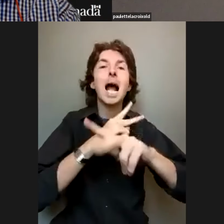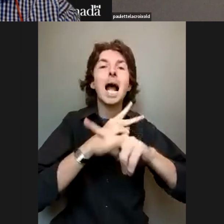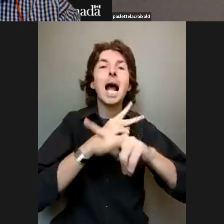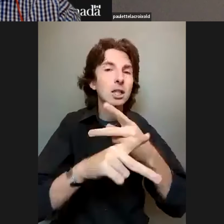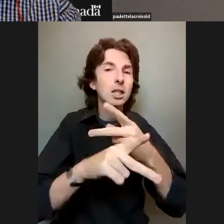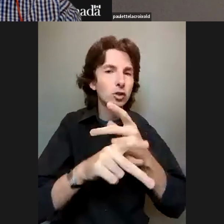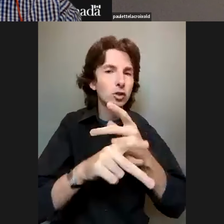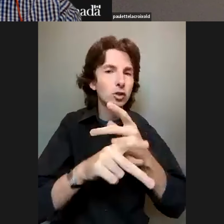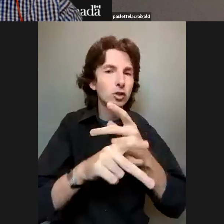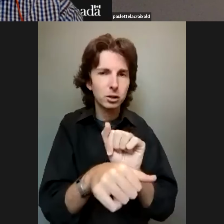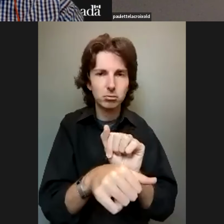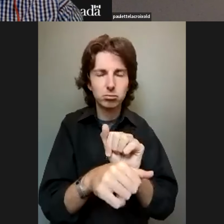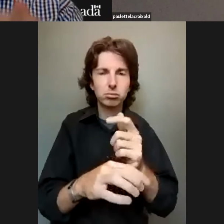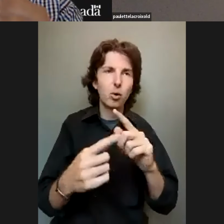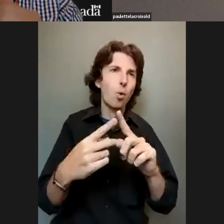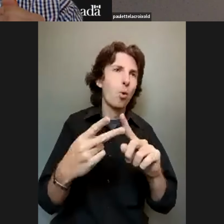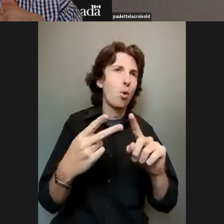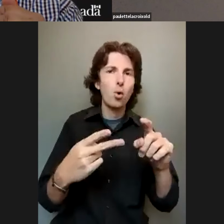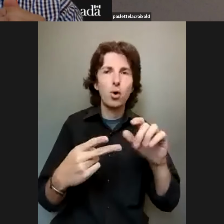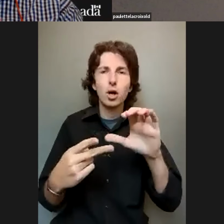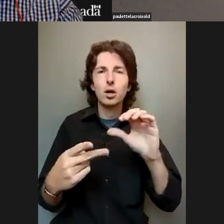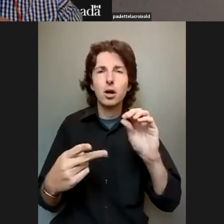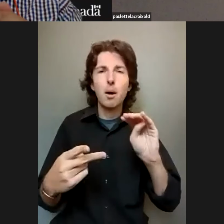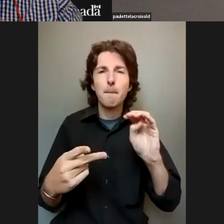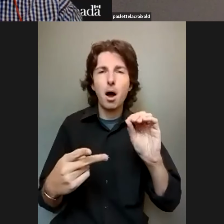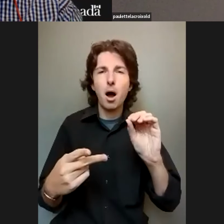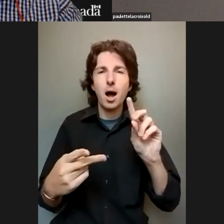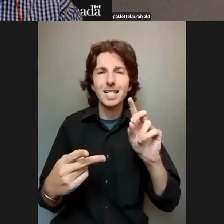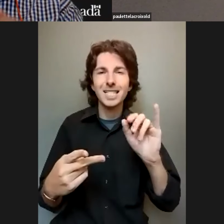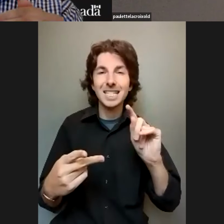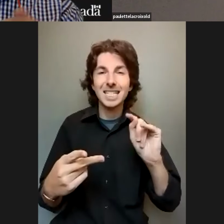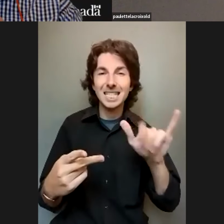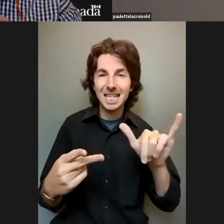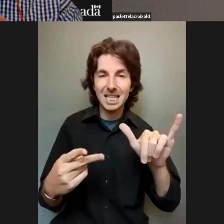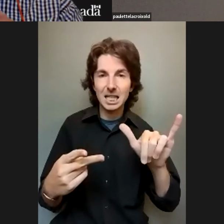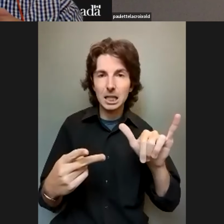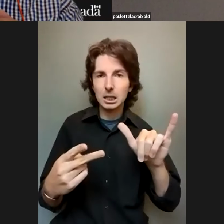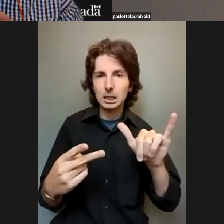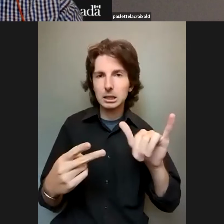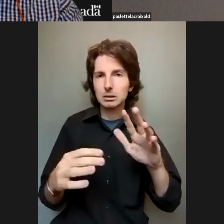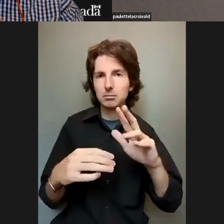it is. So as for a graphic artist, you would find the stream